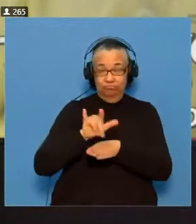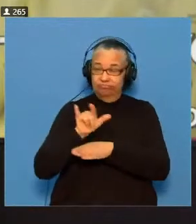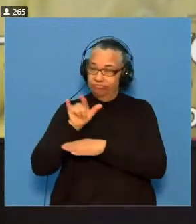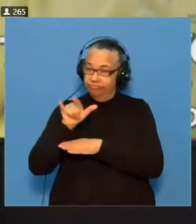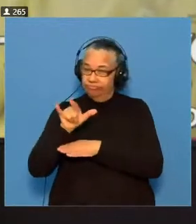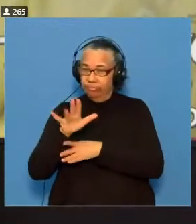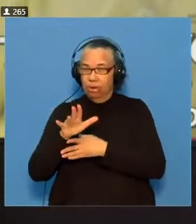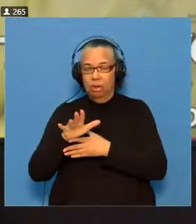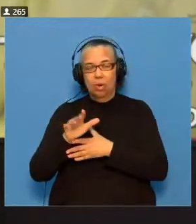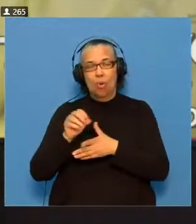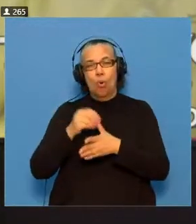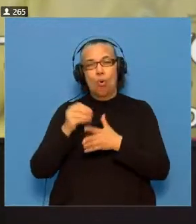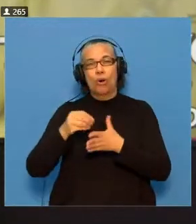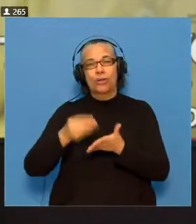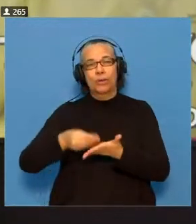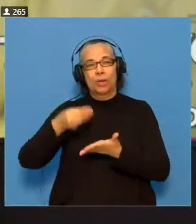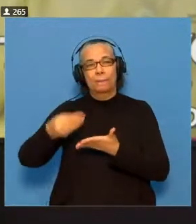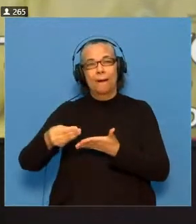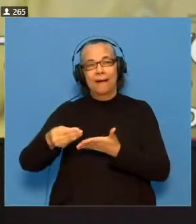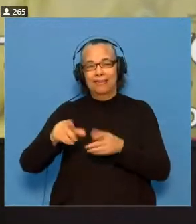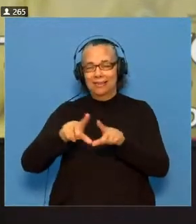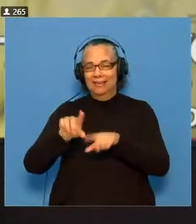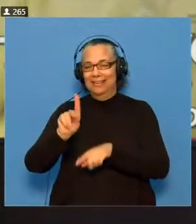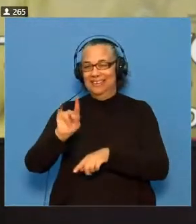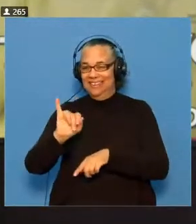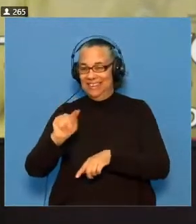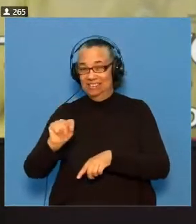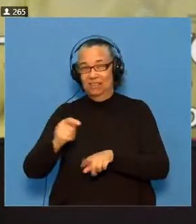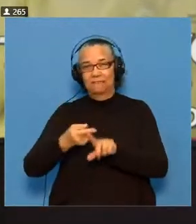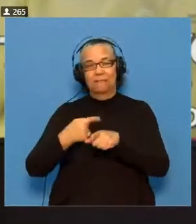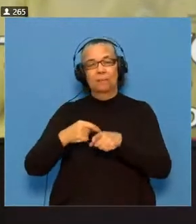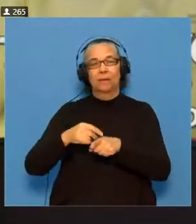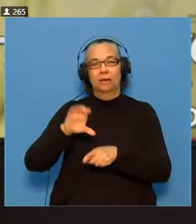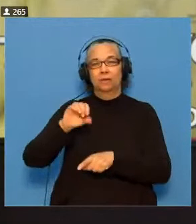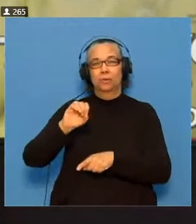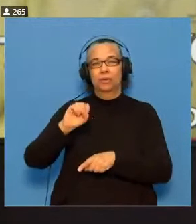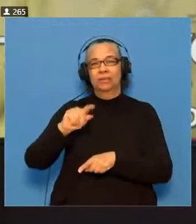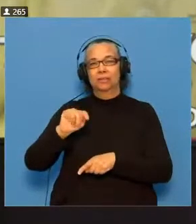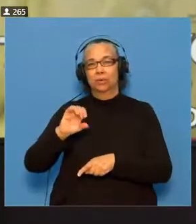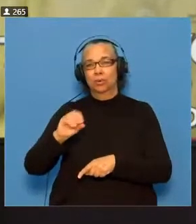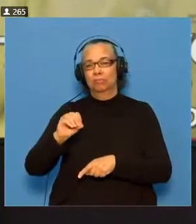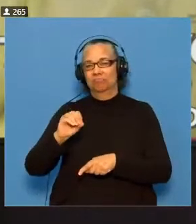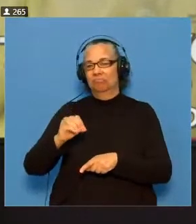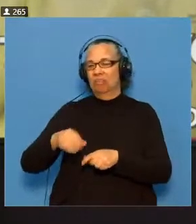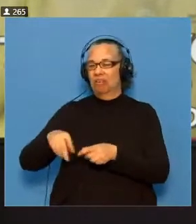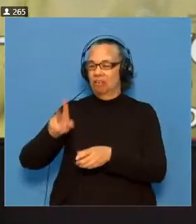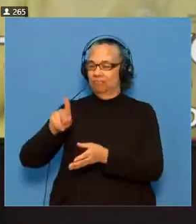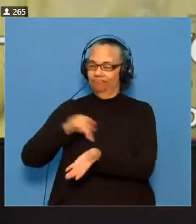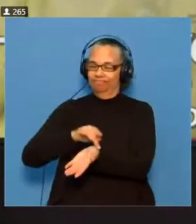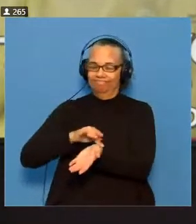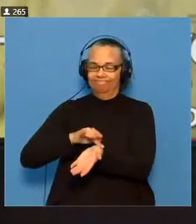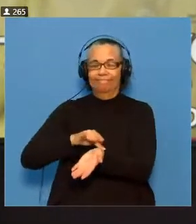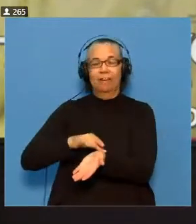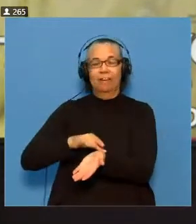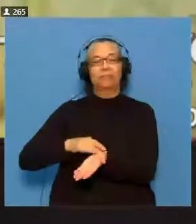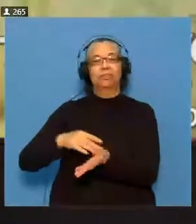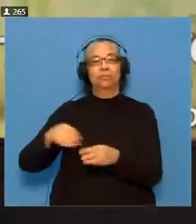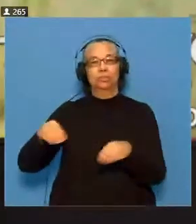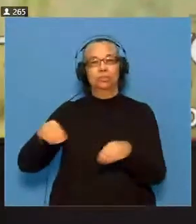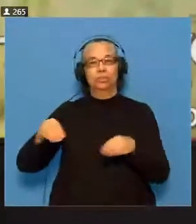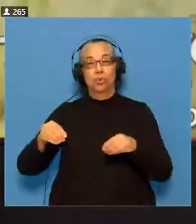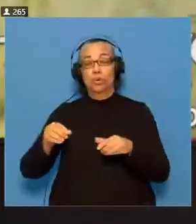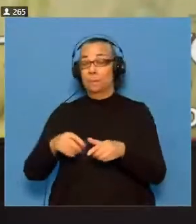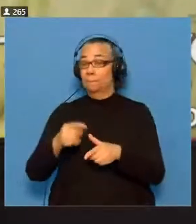select Costco pharmacy locations, but only after doing an online health assessment. The tests, which cost